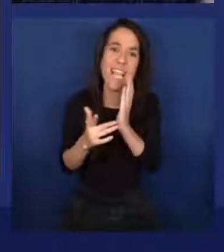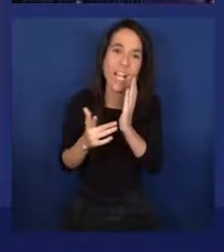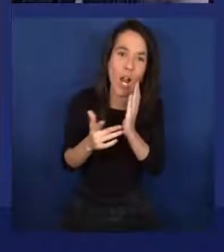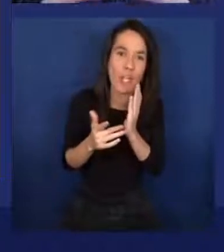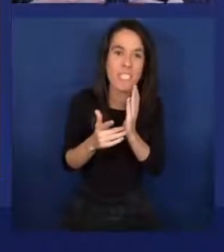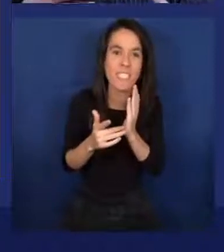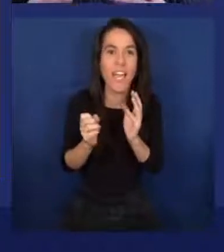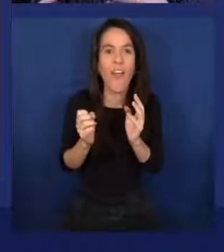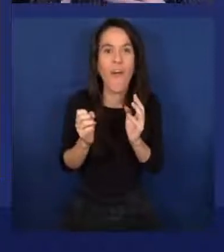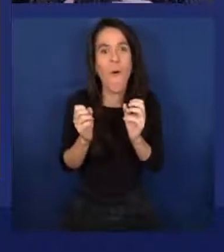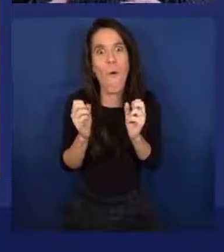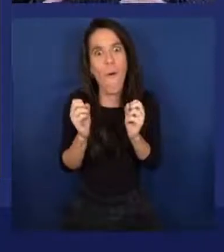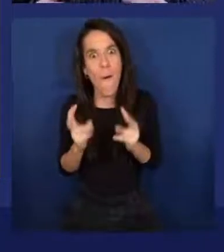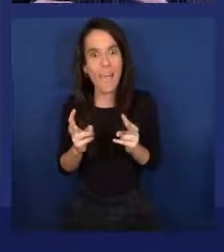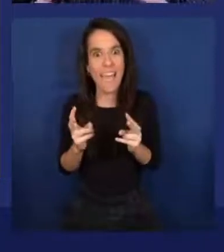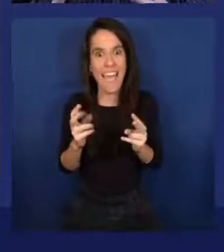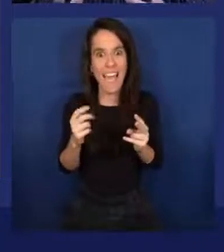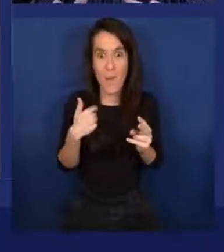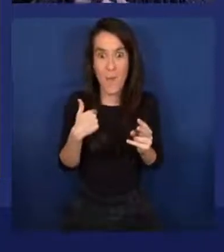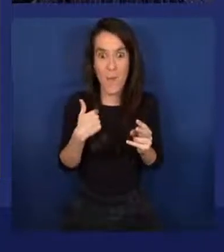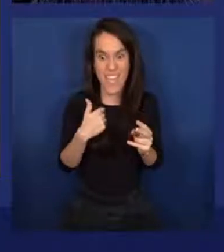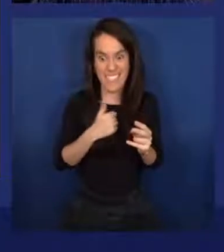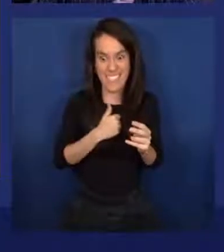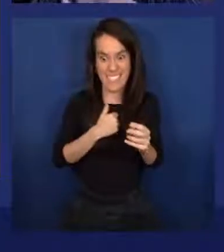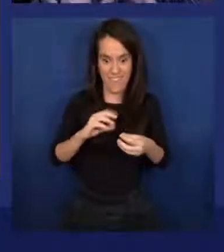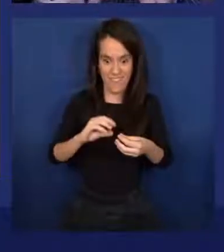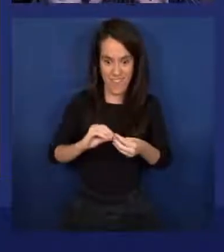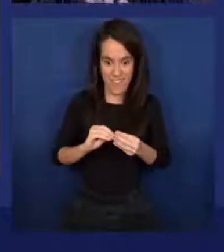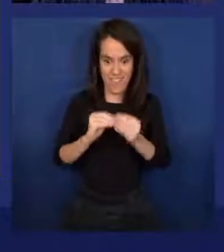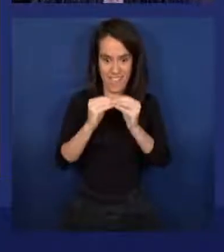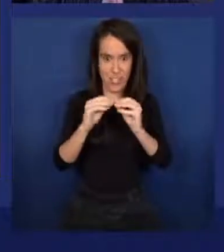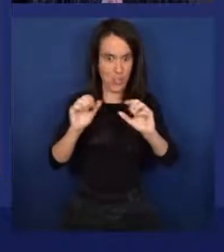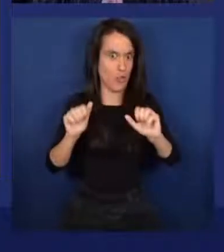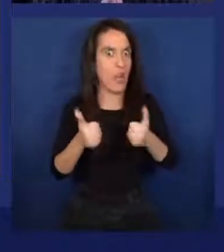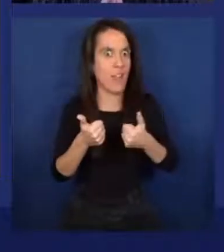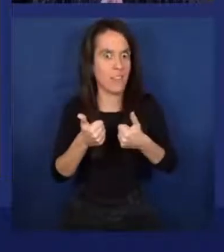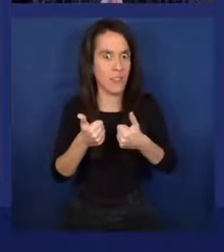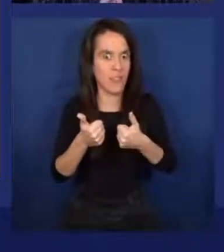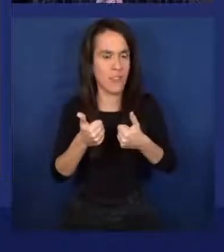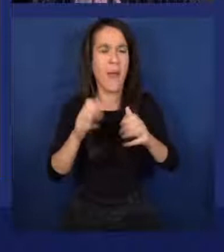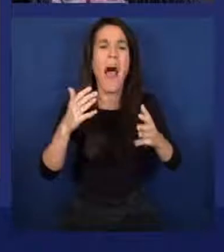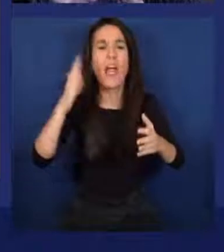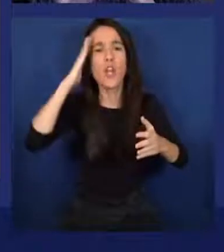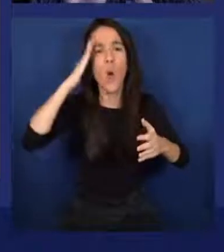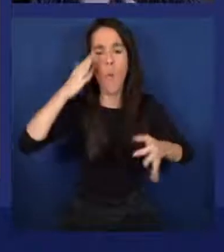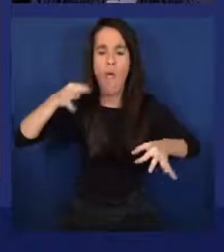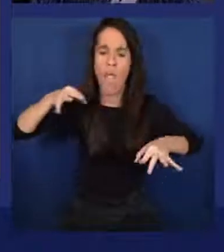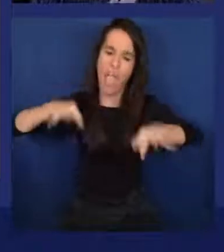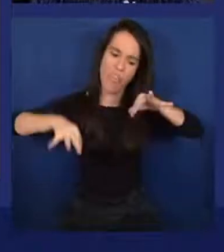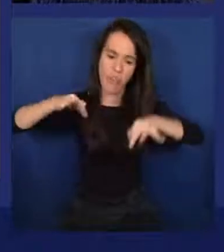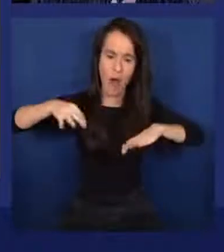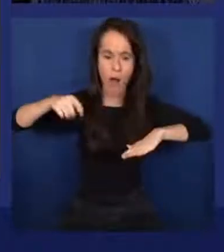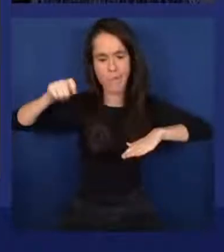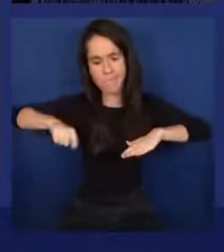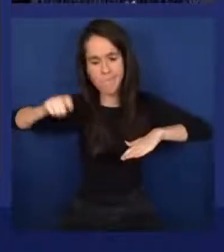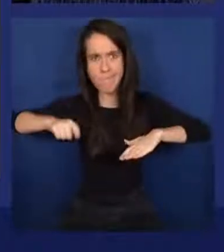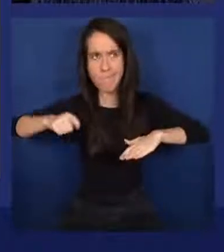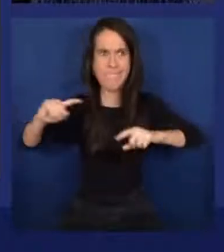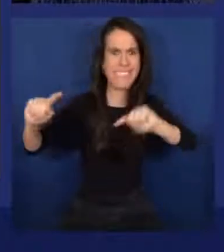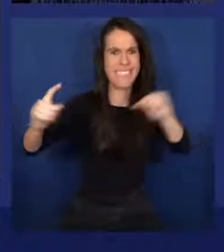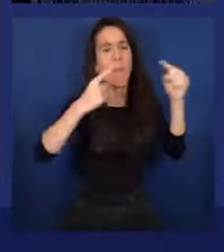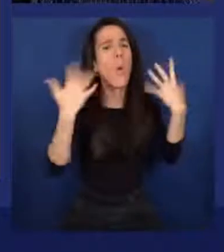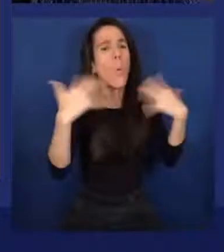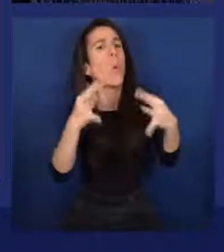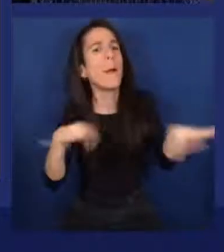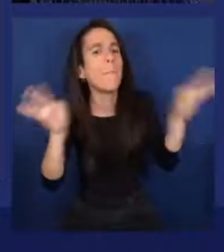of set ourselves up into this current challenge. And I'm not saying the ethical debate isn't important and something we absolutely